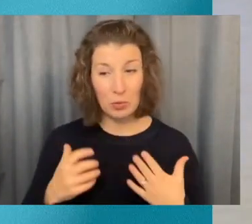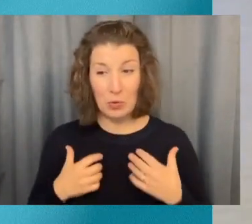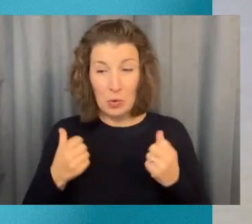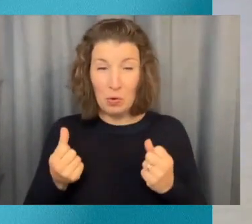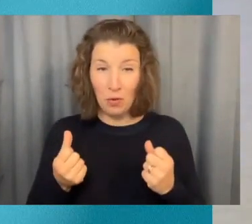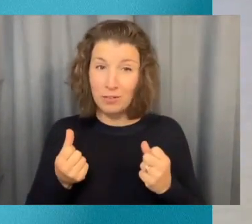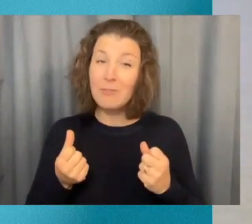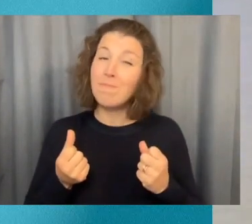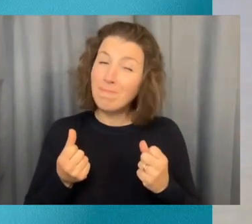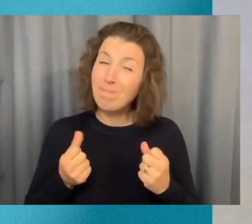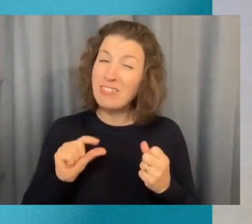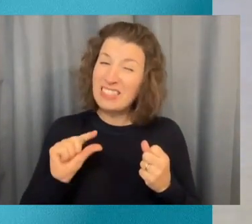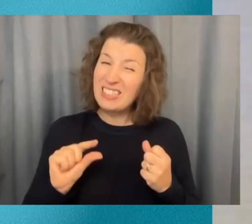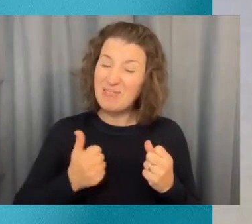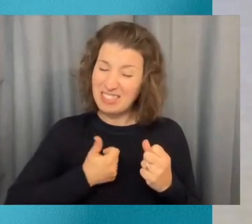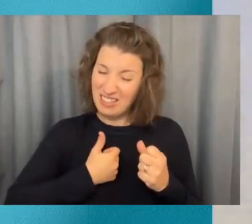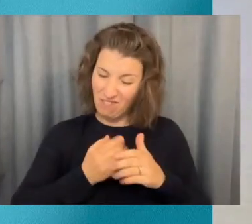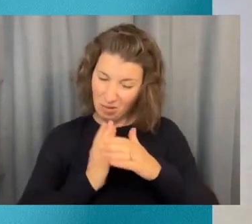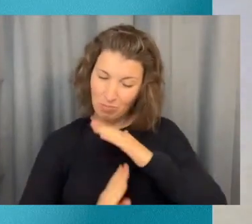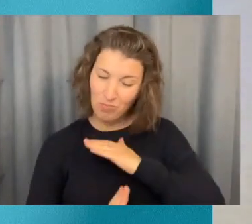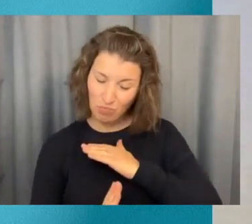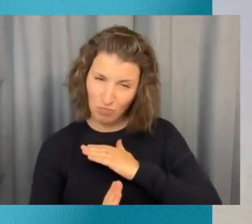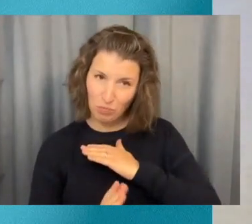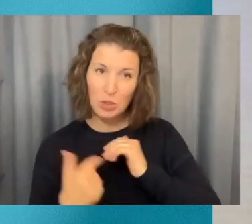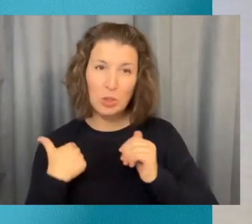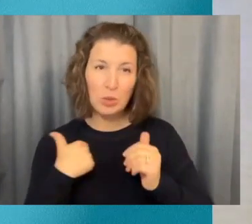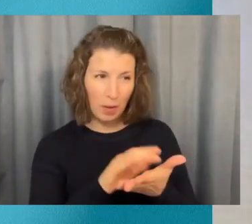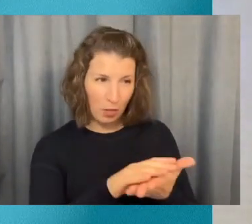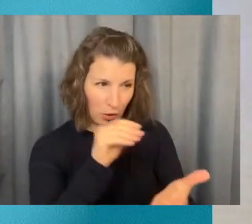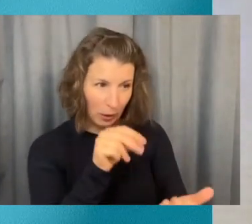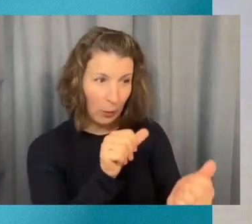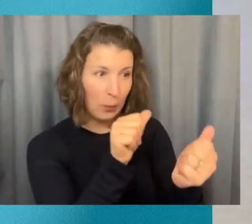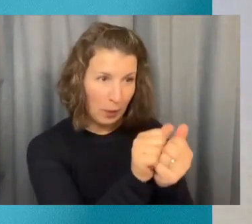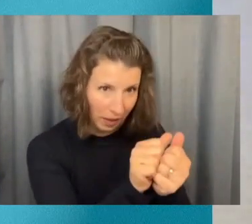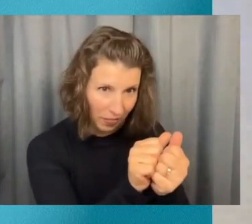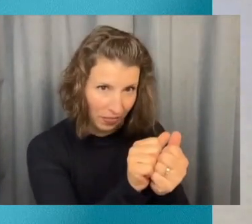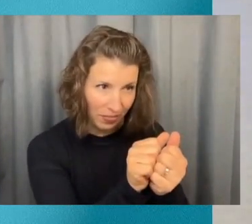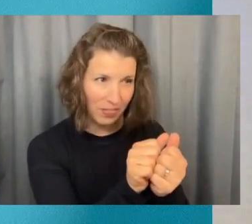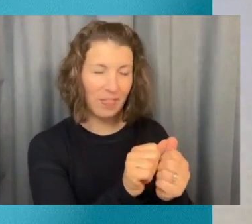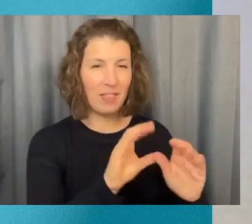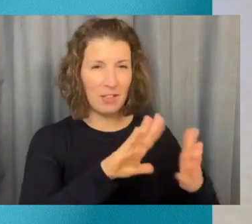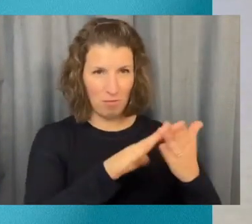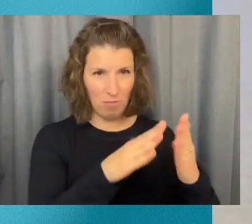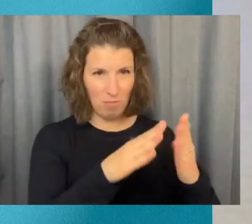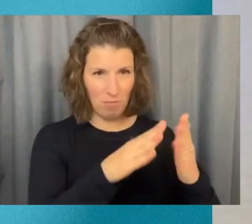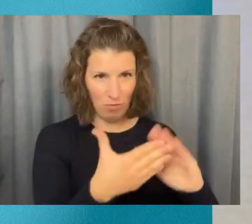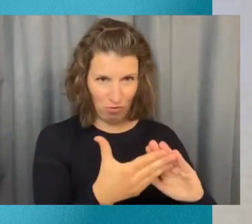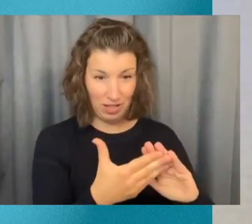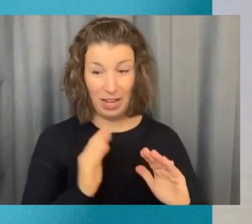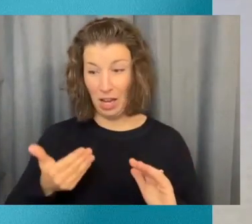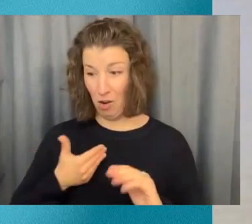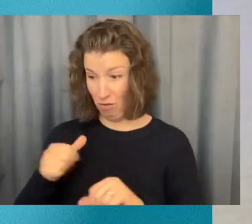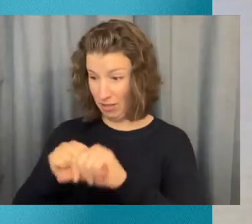humility as we are learning with and from our communities how to refine our own science.